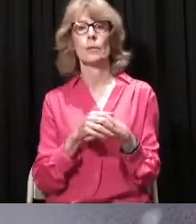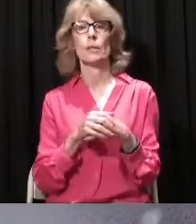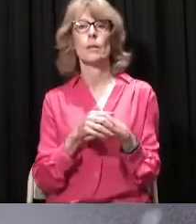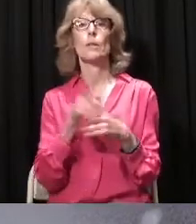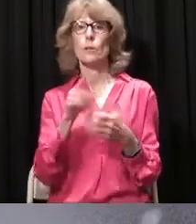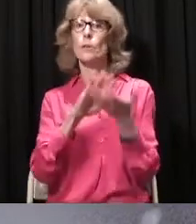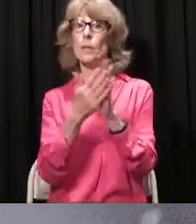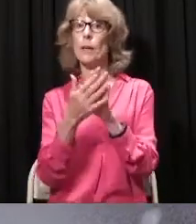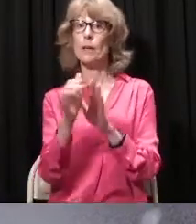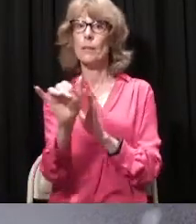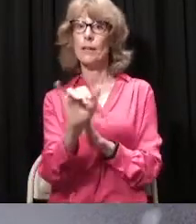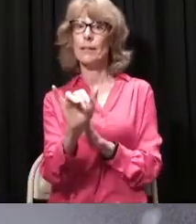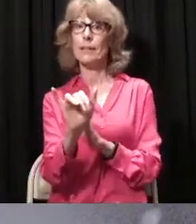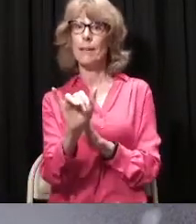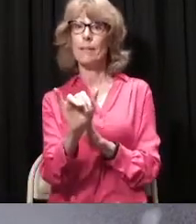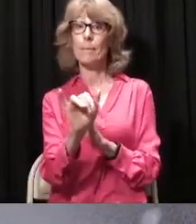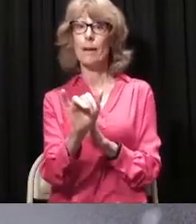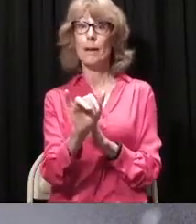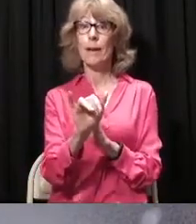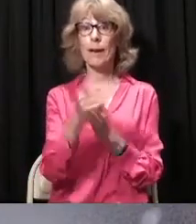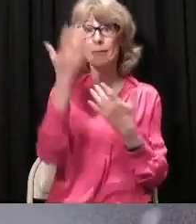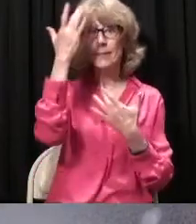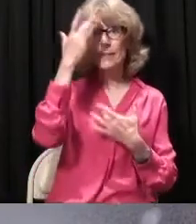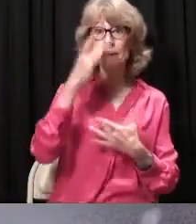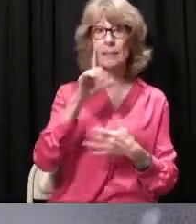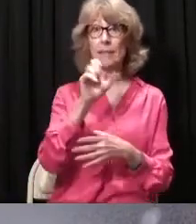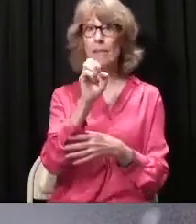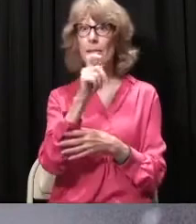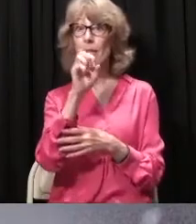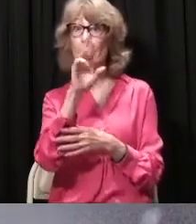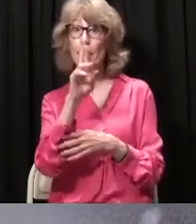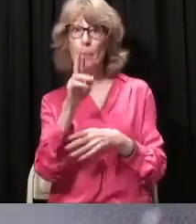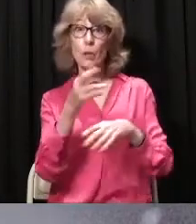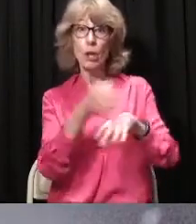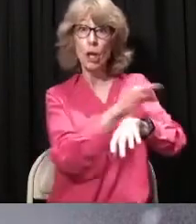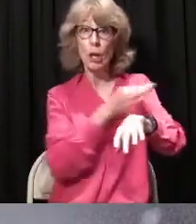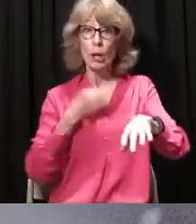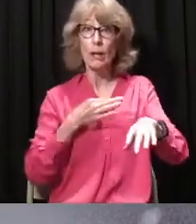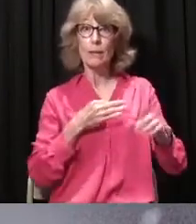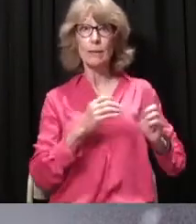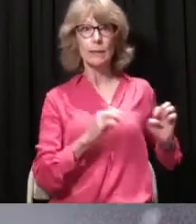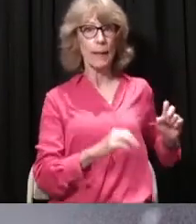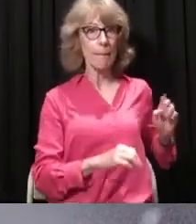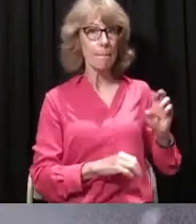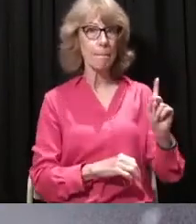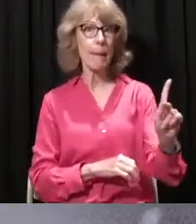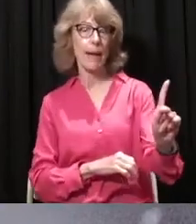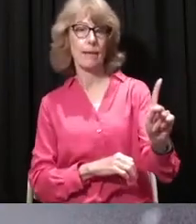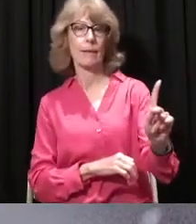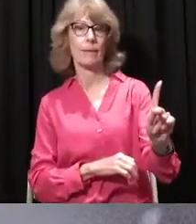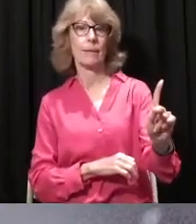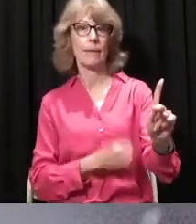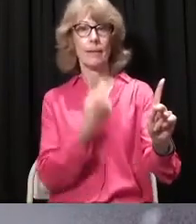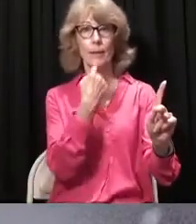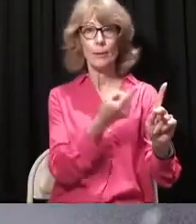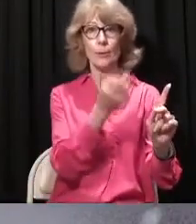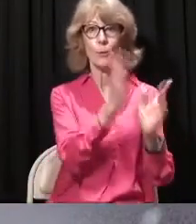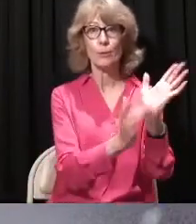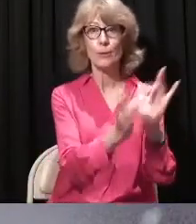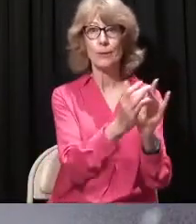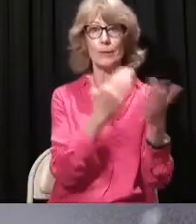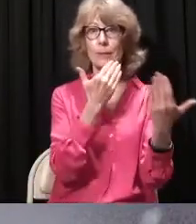just get cleansed, but he got sozo. There was this total well-being that came over him when he said, thank